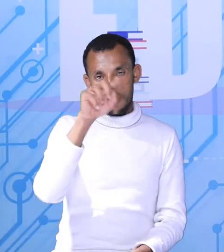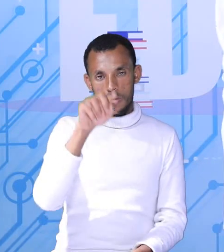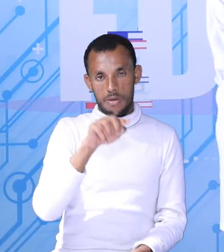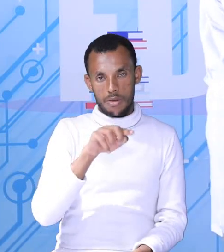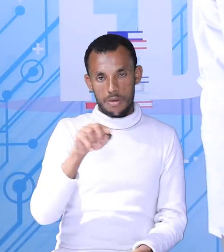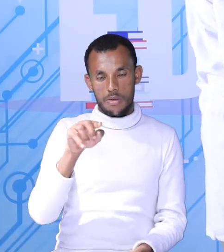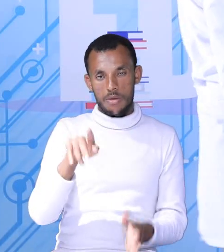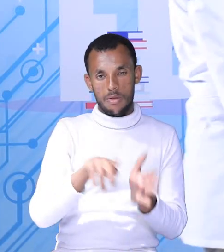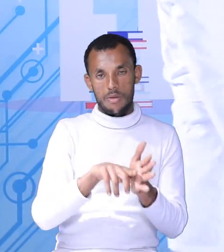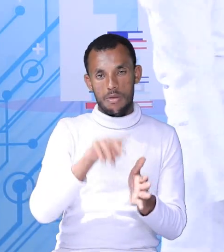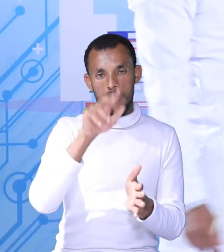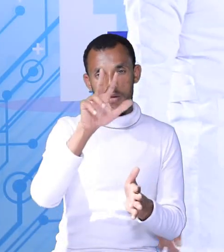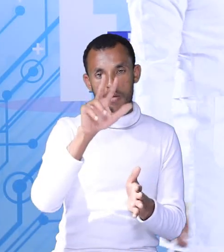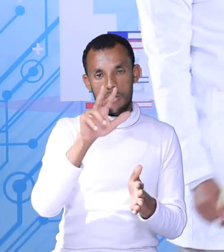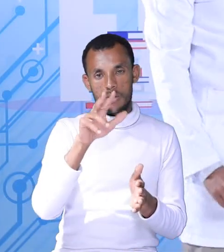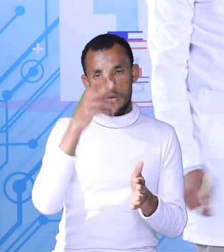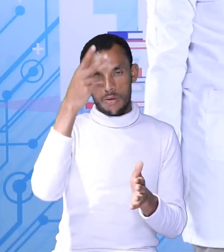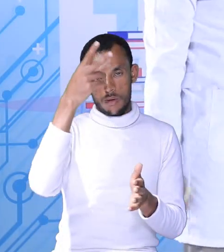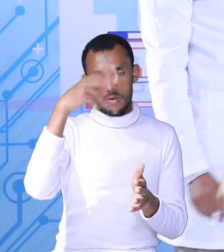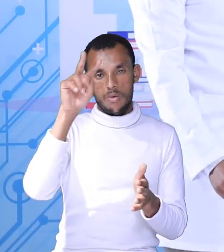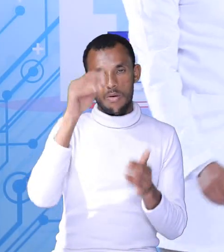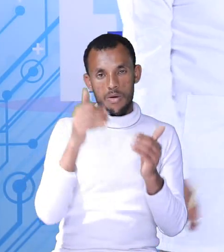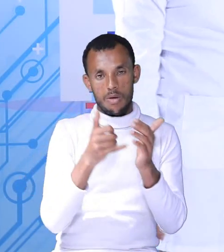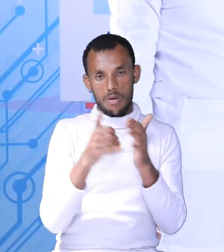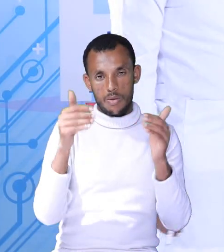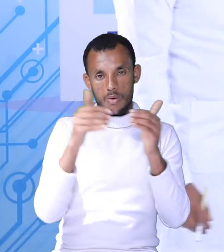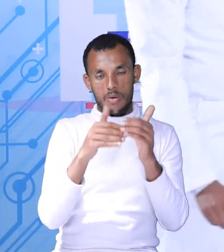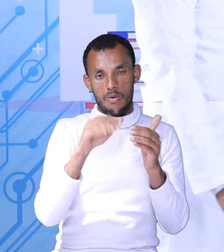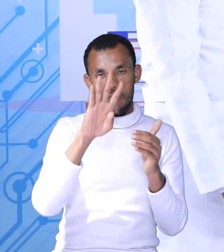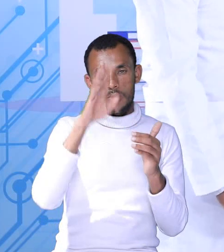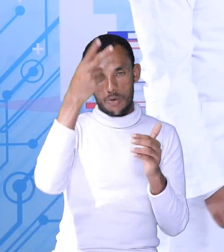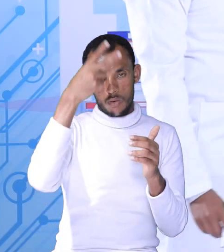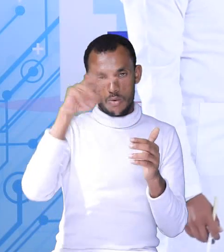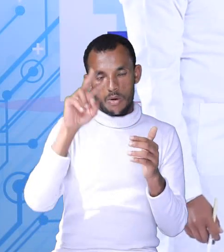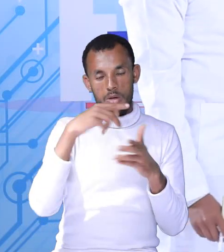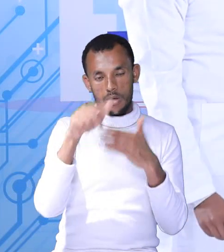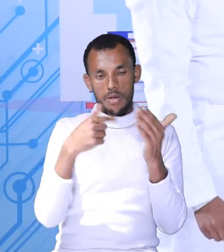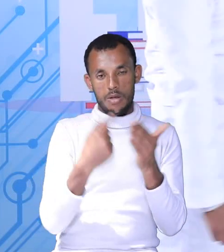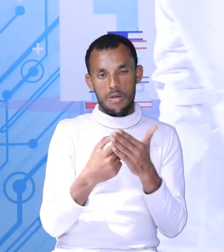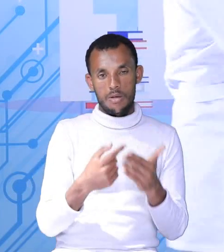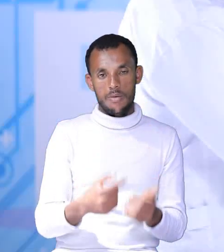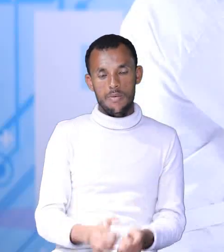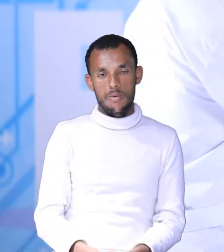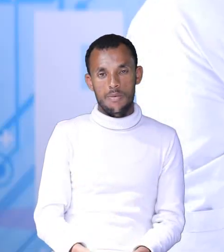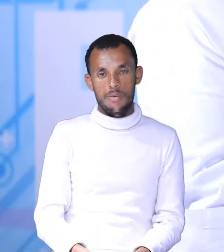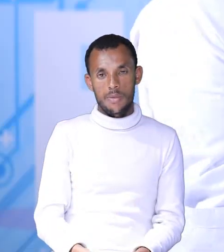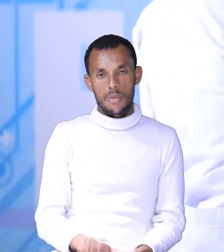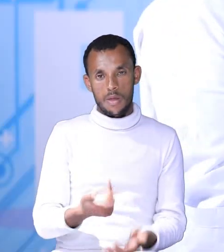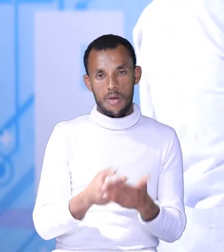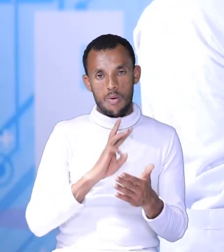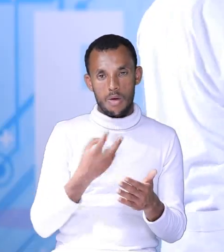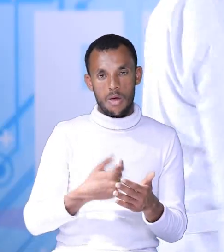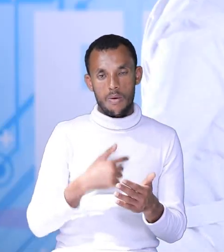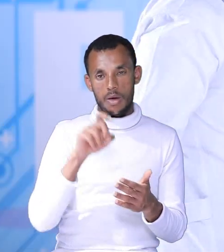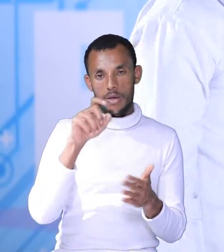z minus 3 the whole squared is equal to 4 square. Therefore, Therefore, here we'll have